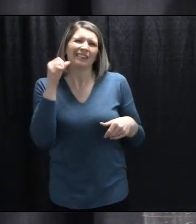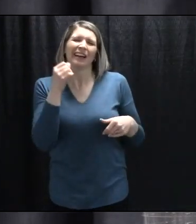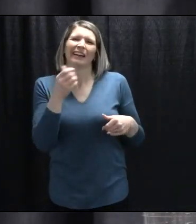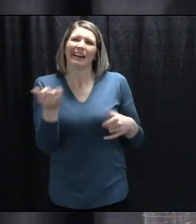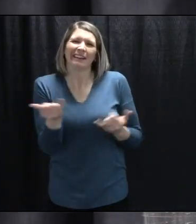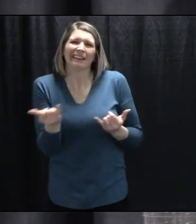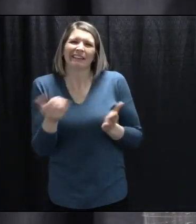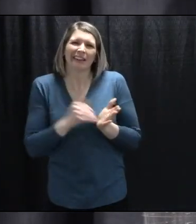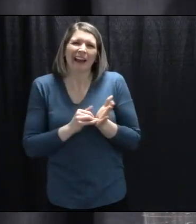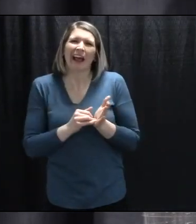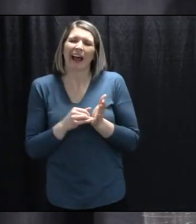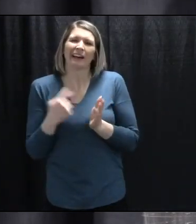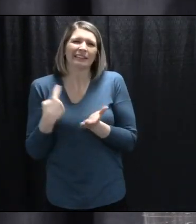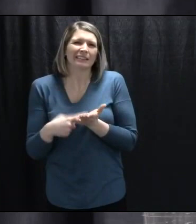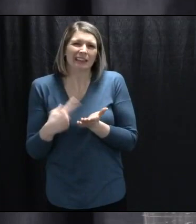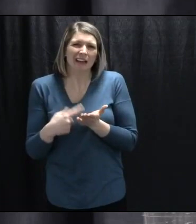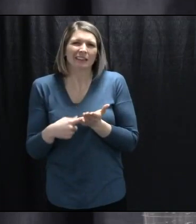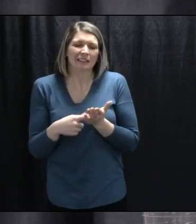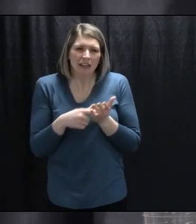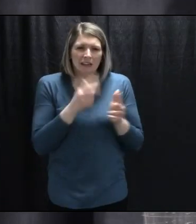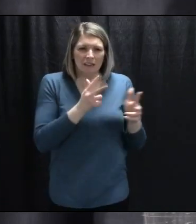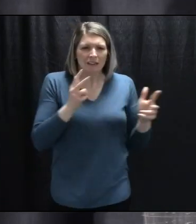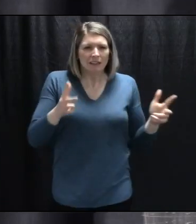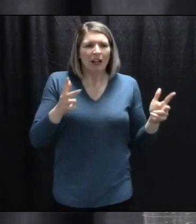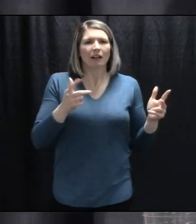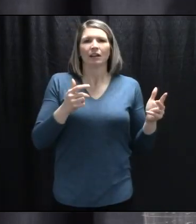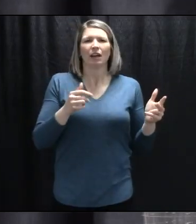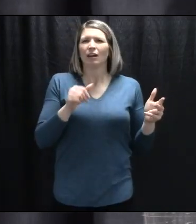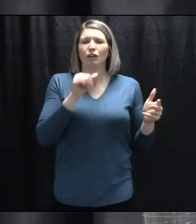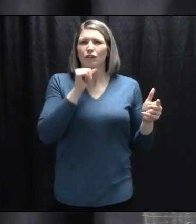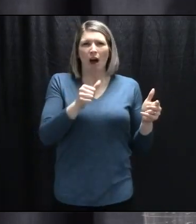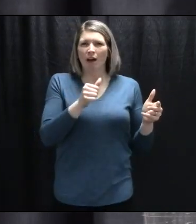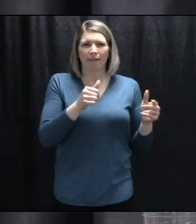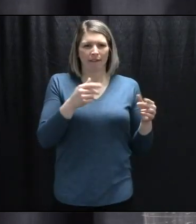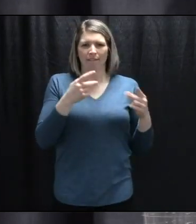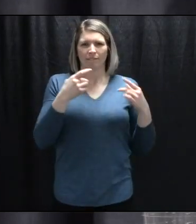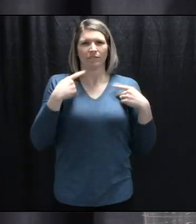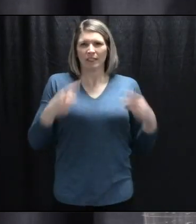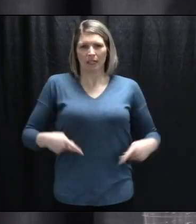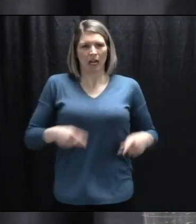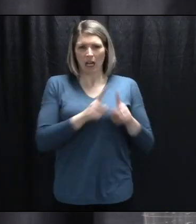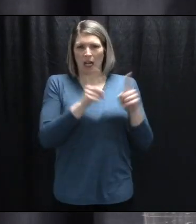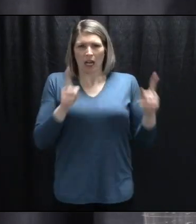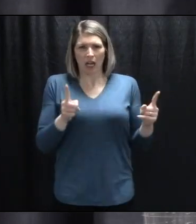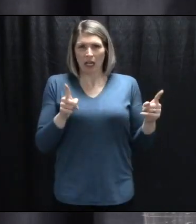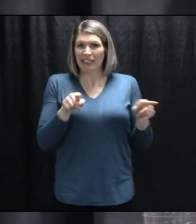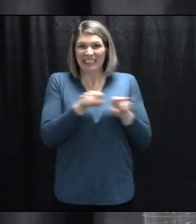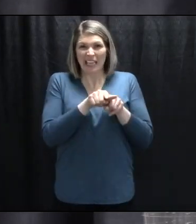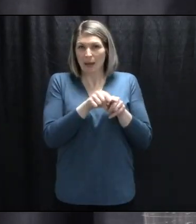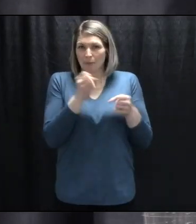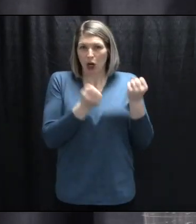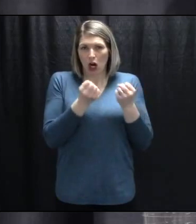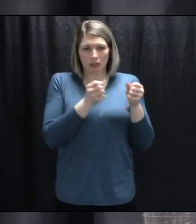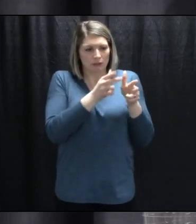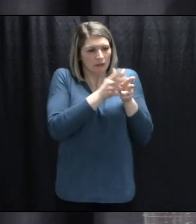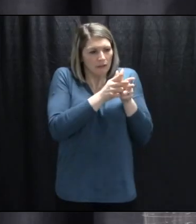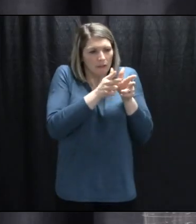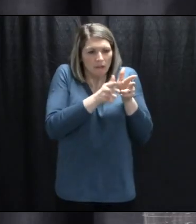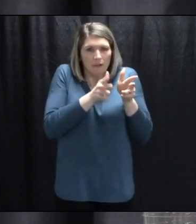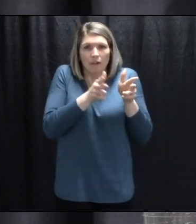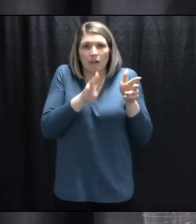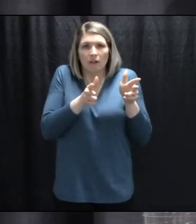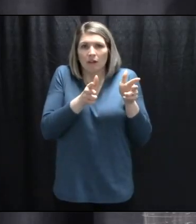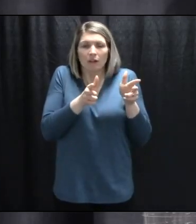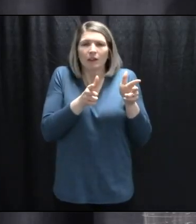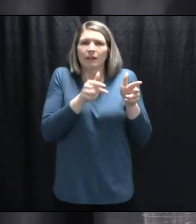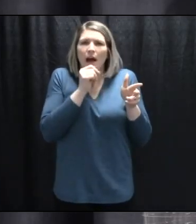adults in coffee shop parking lots, where social distancing, physical distancing is breached and not observed. And